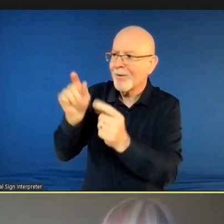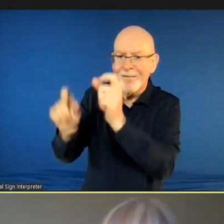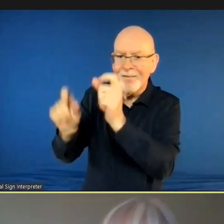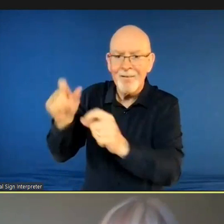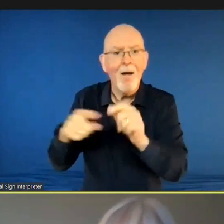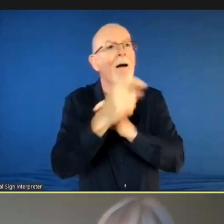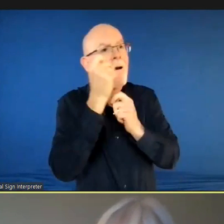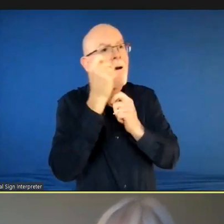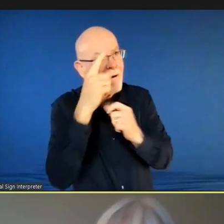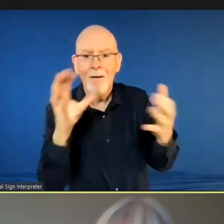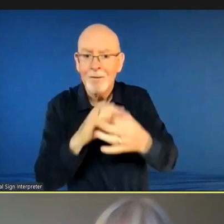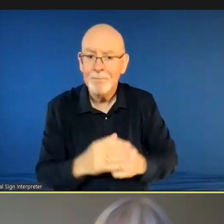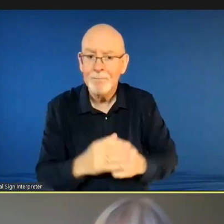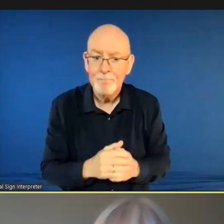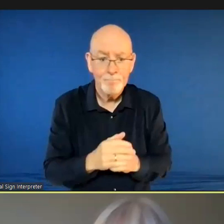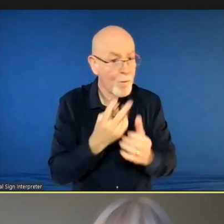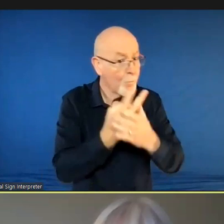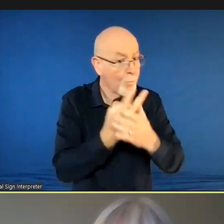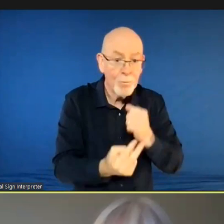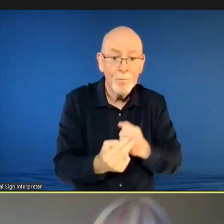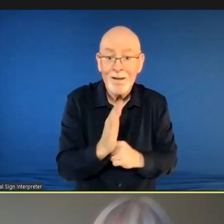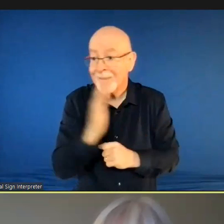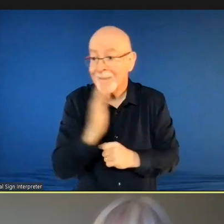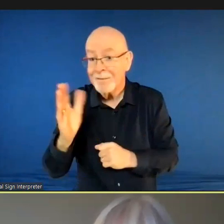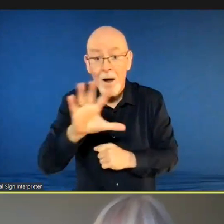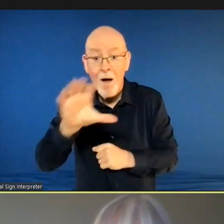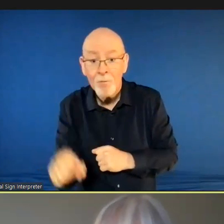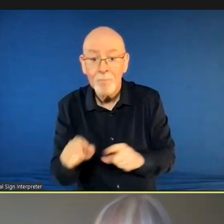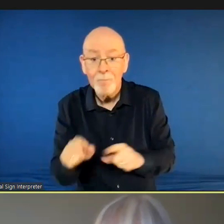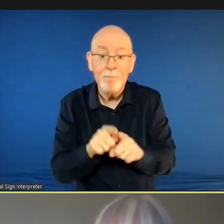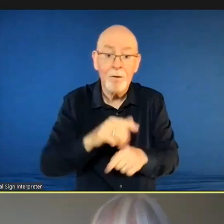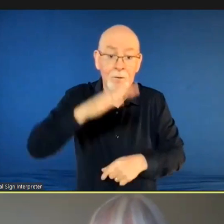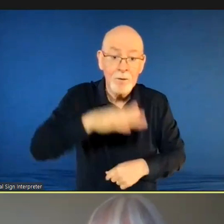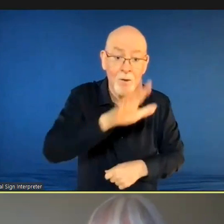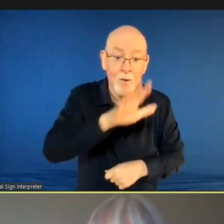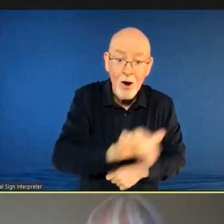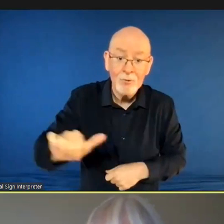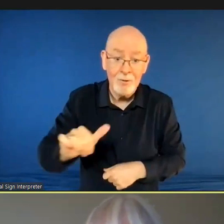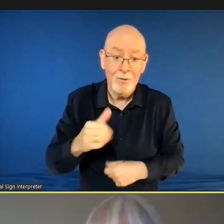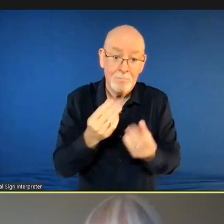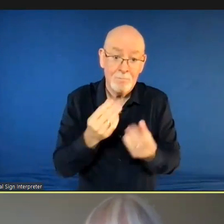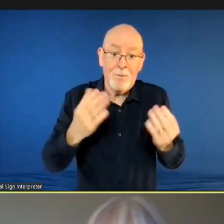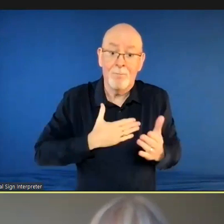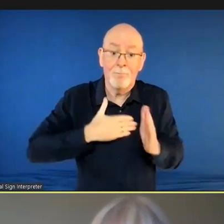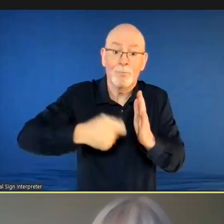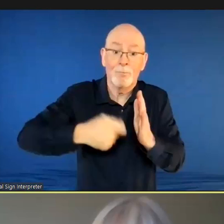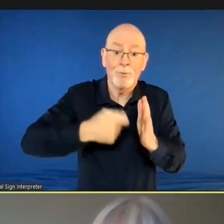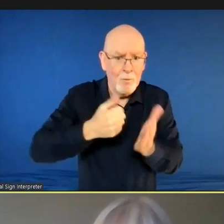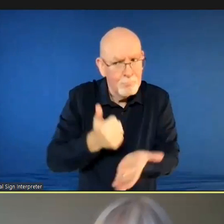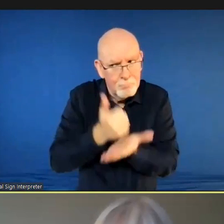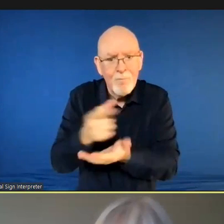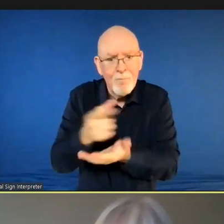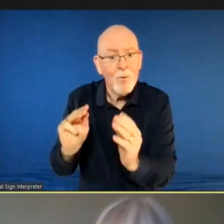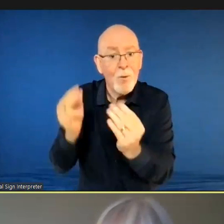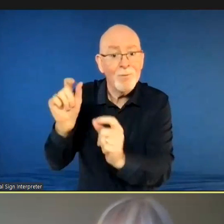people to set up their own businesses and to get jobs. Most importantly, though, within any of these projects,